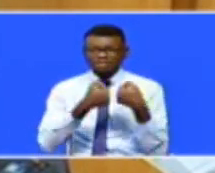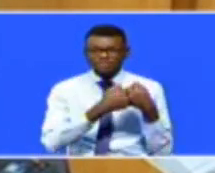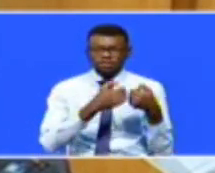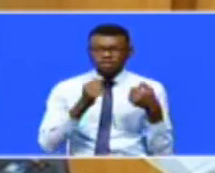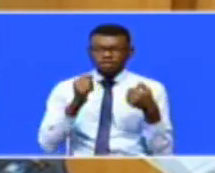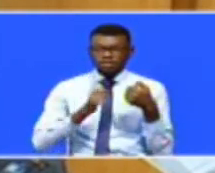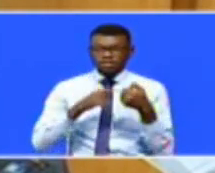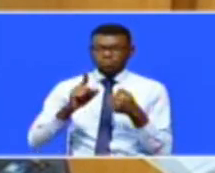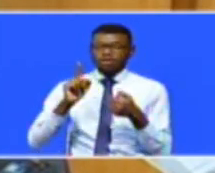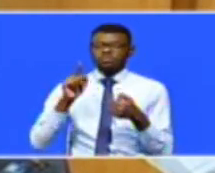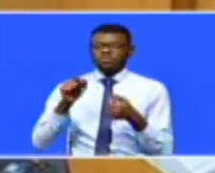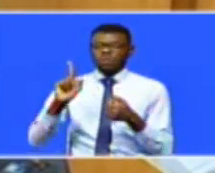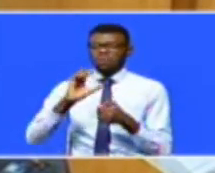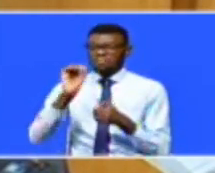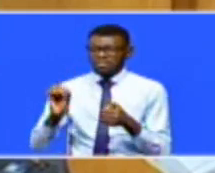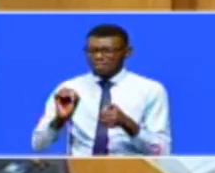61.9%, up from